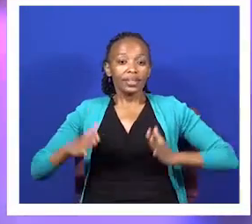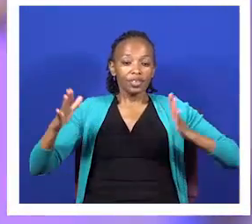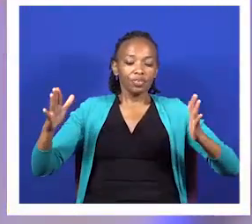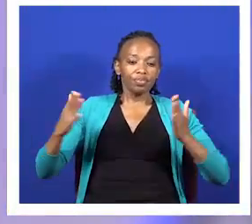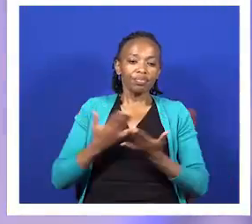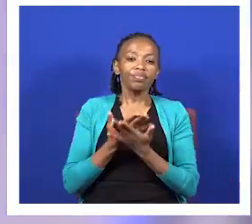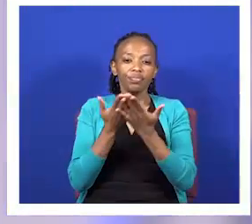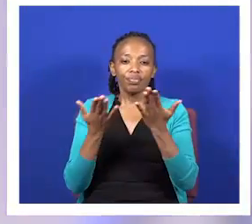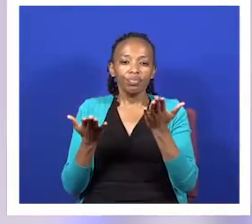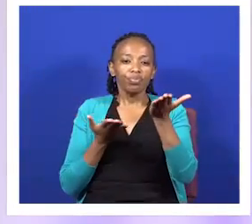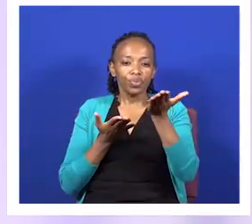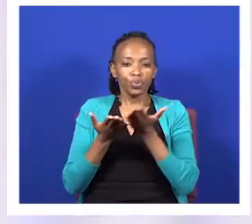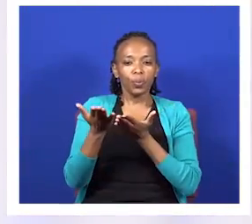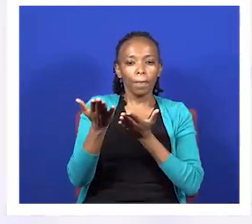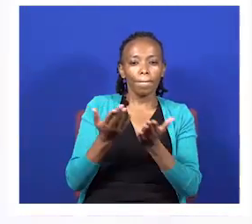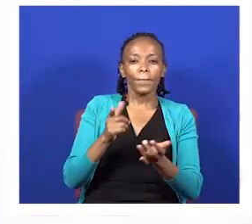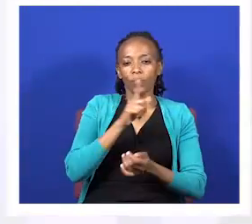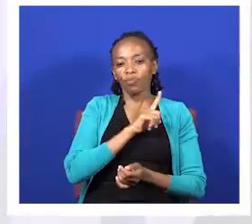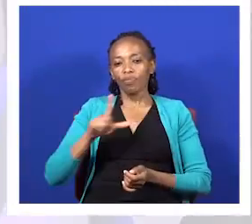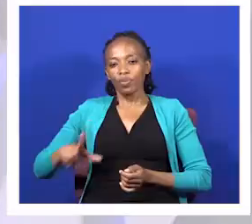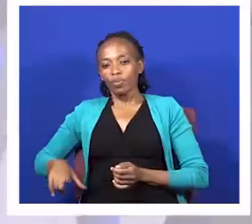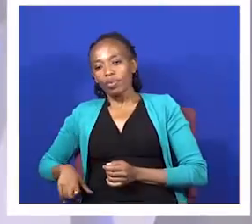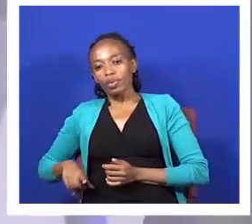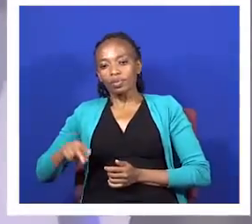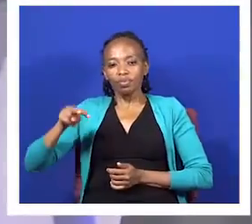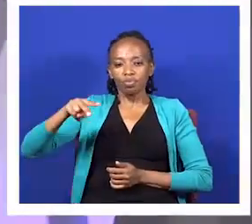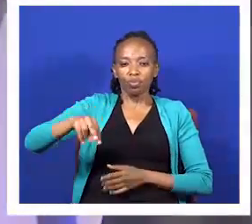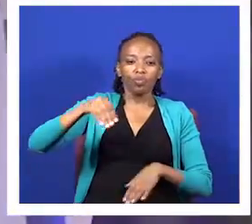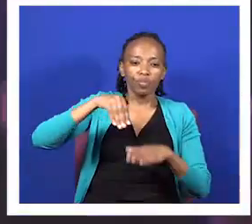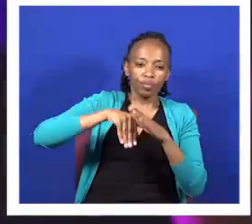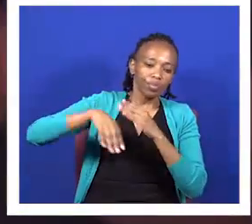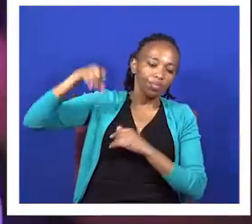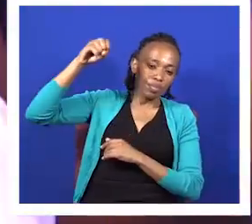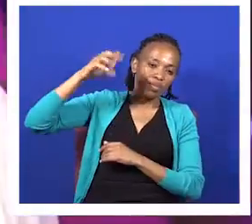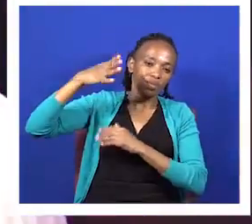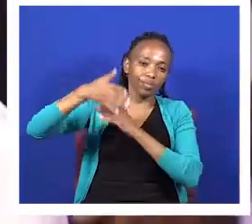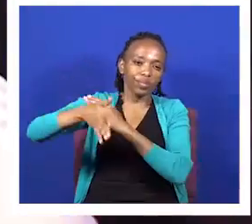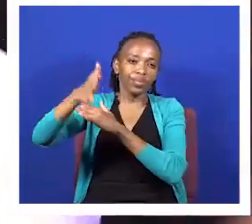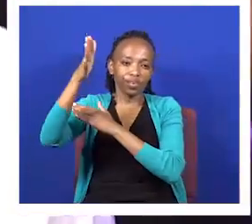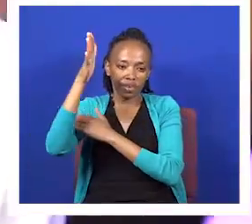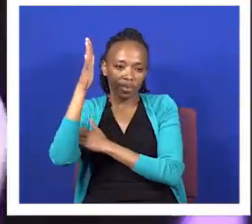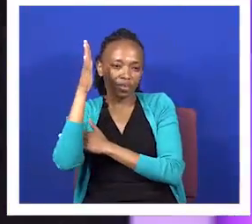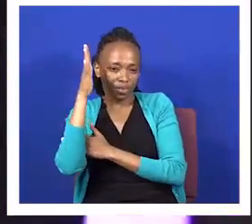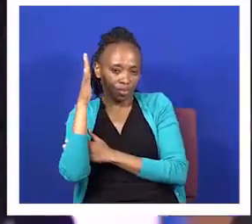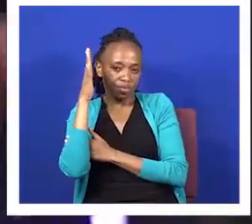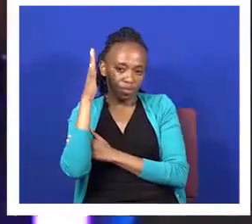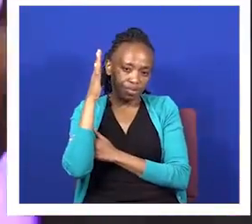Lord. It's a great thing to serve the Lord. Walking in the light